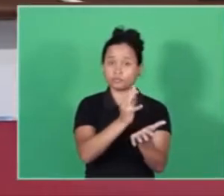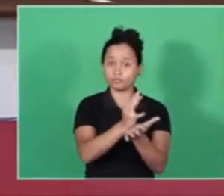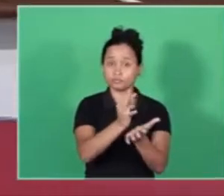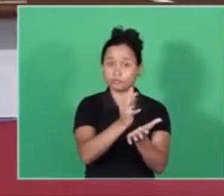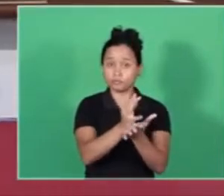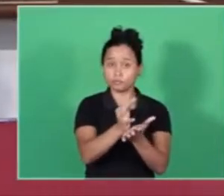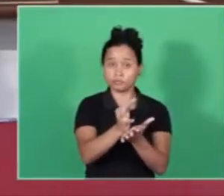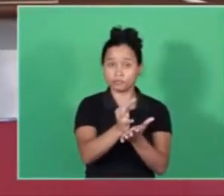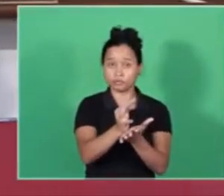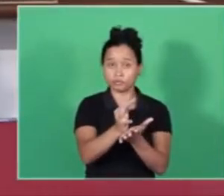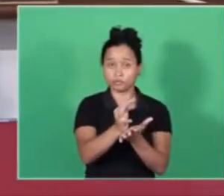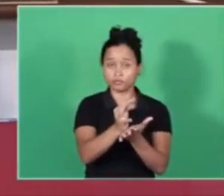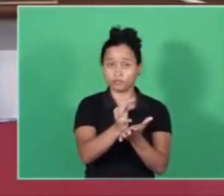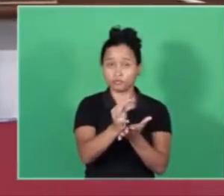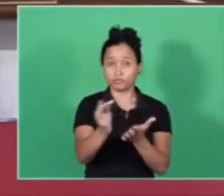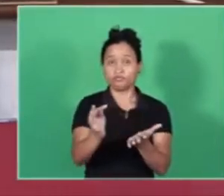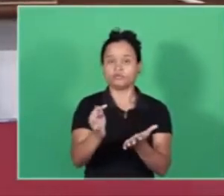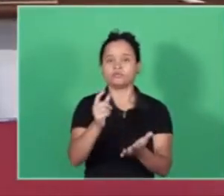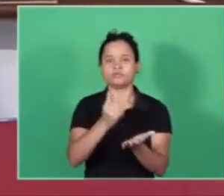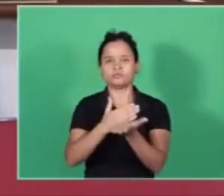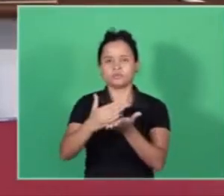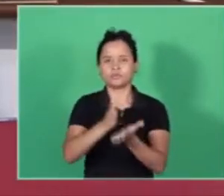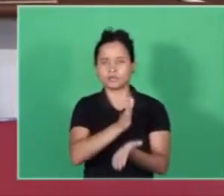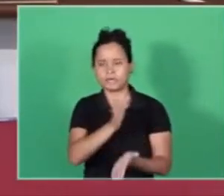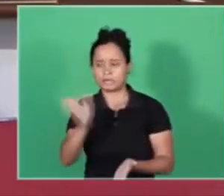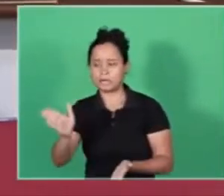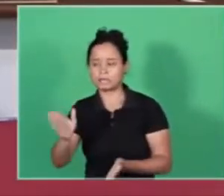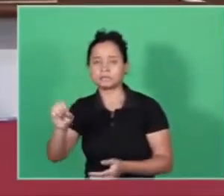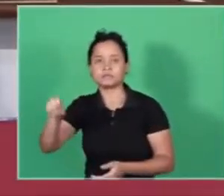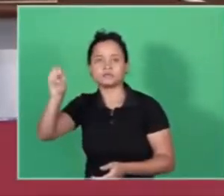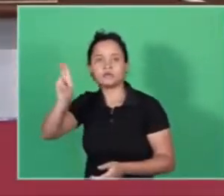went inside the universities, of the